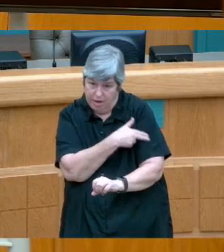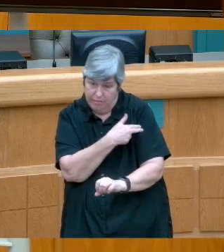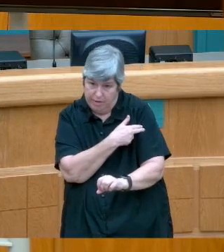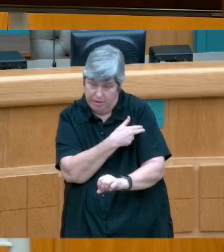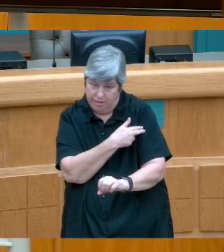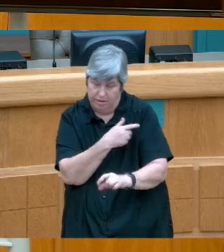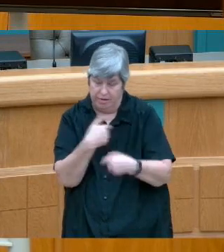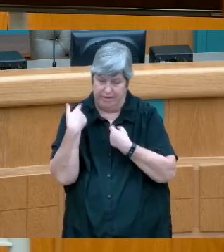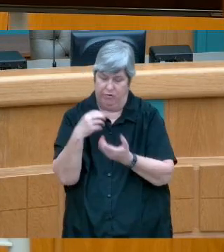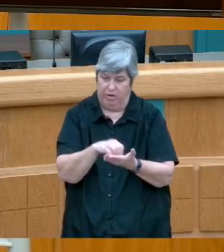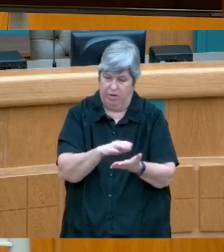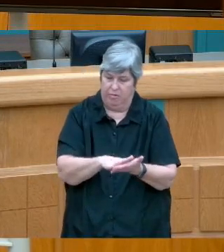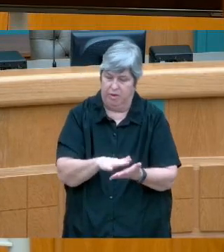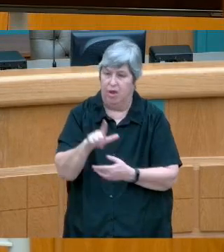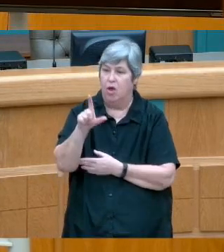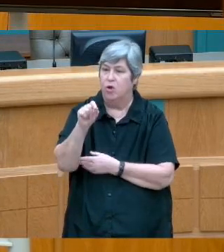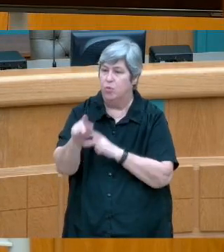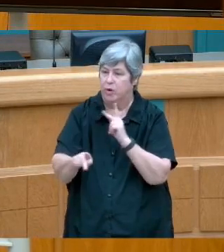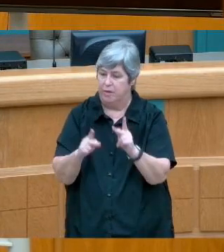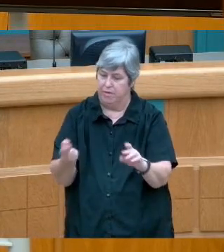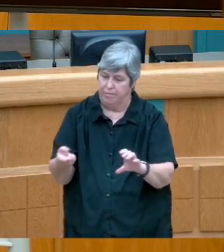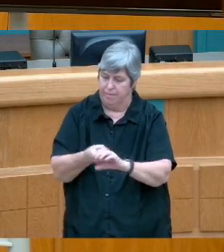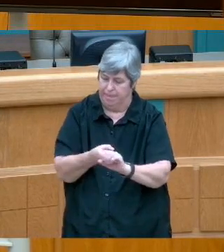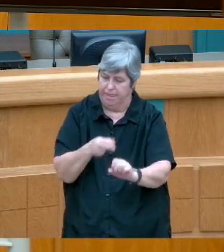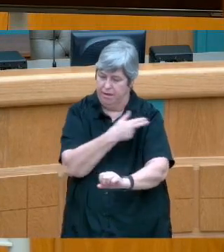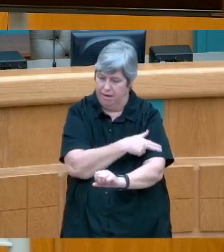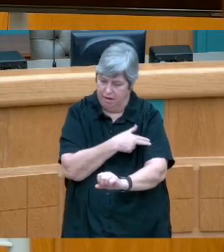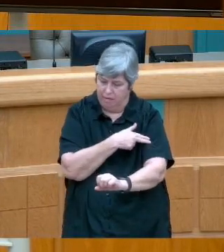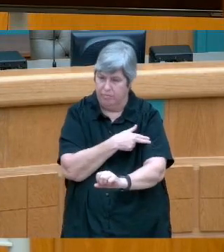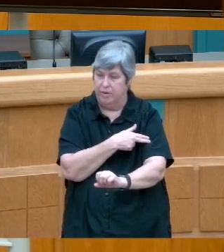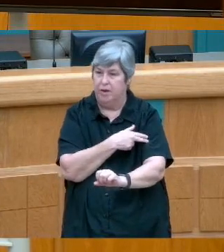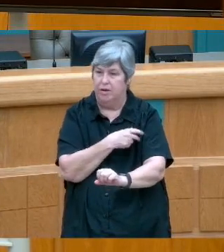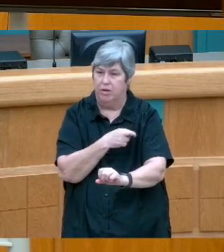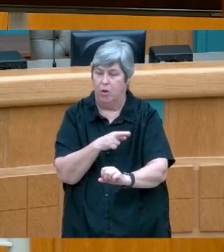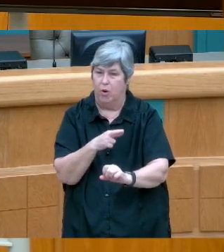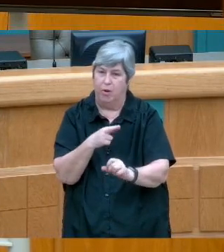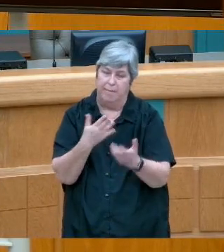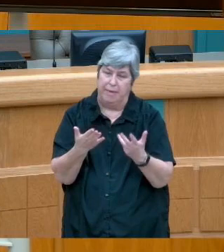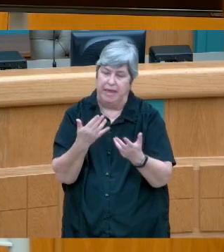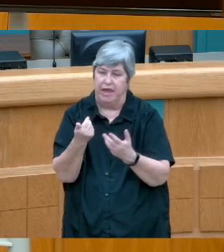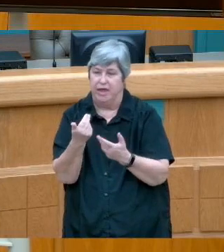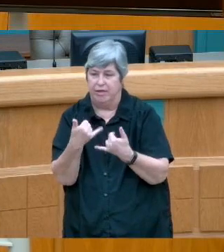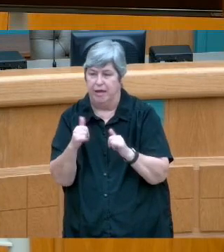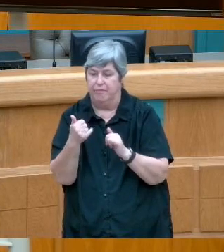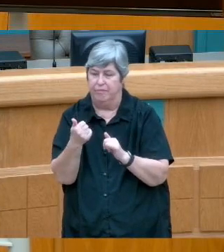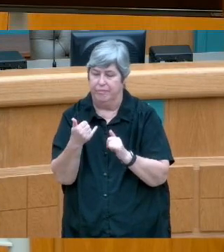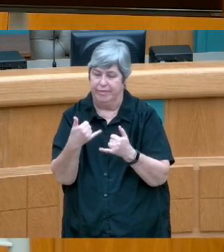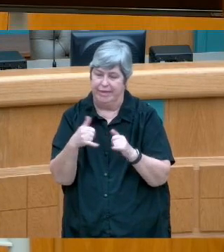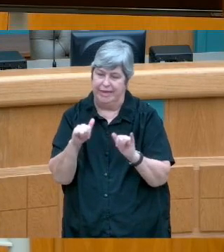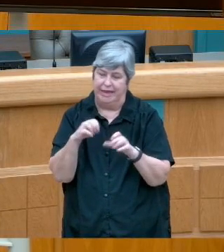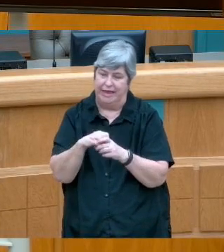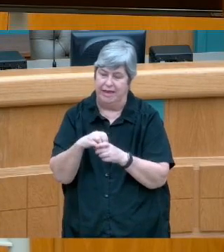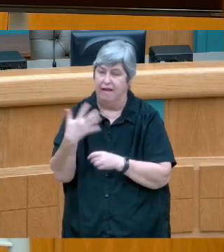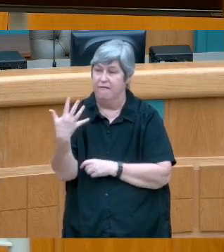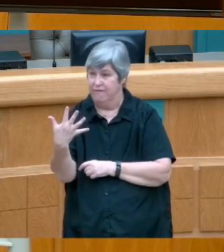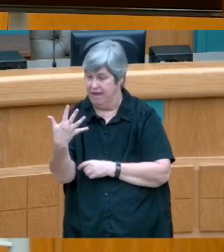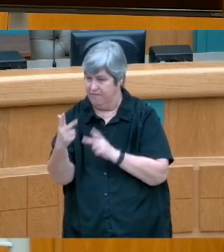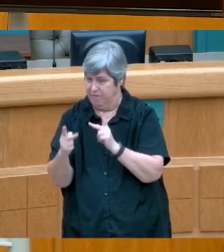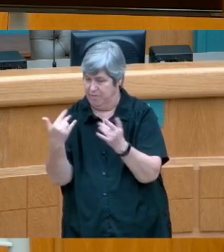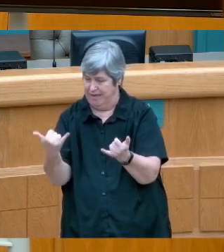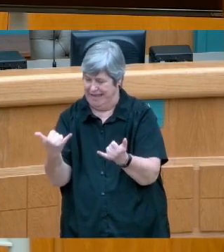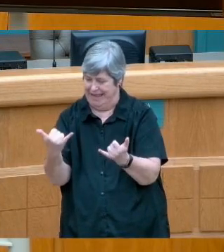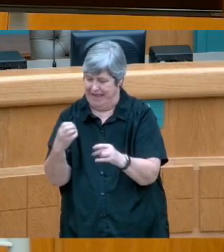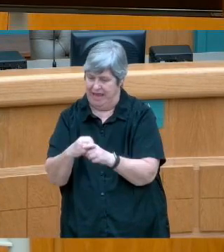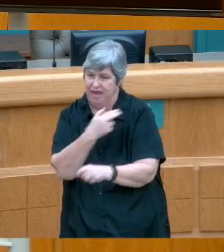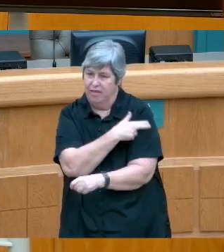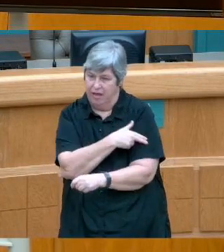been tracking, we've had 20 people in the hospital, either in or out or still in. As of today, there's 5 in the hospital,